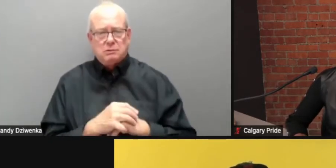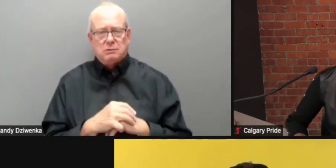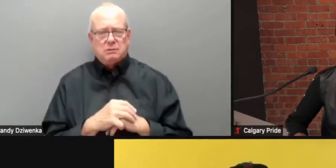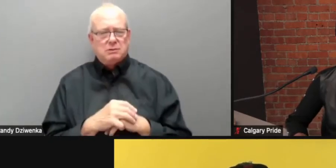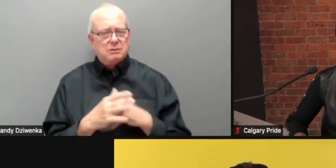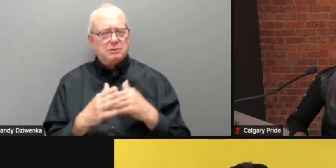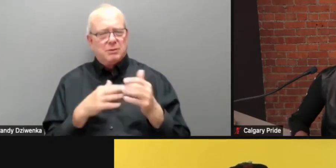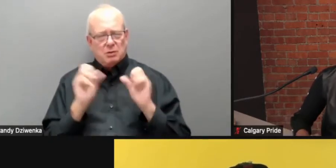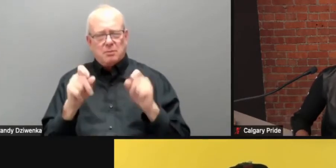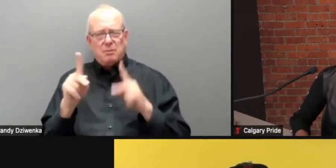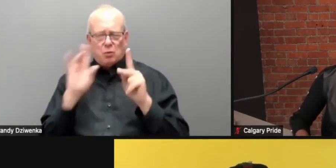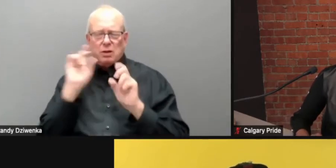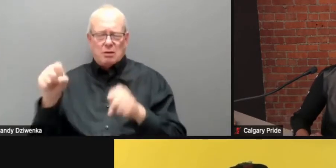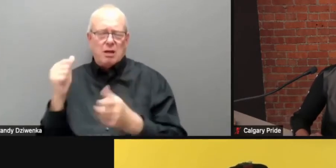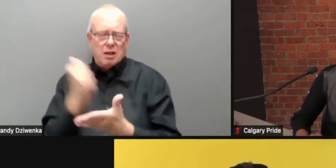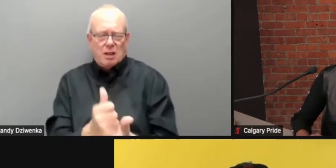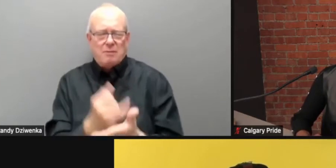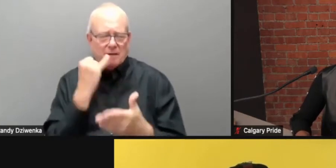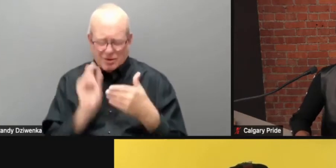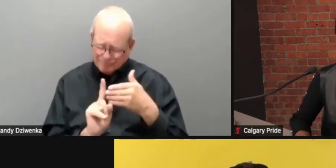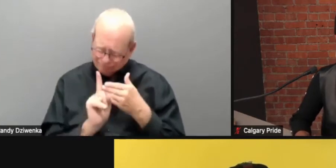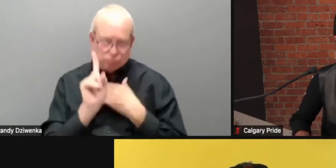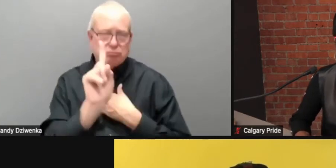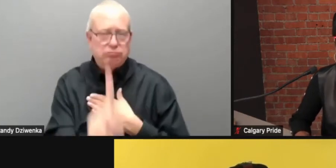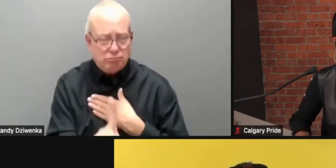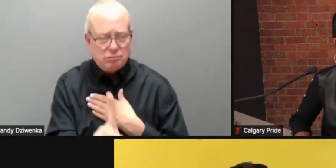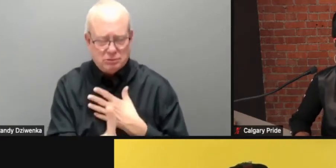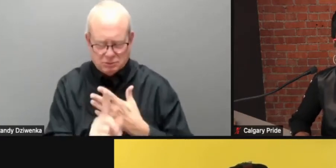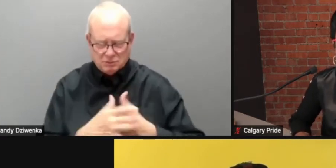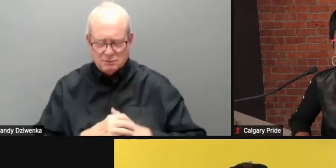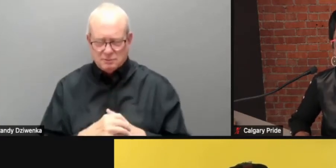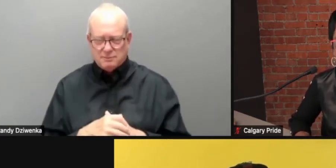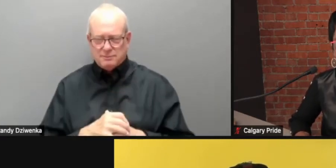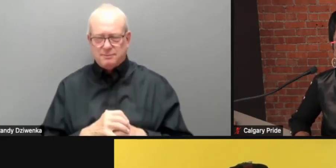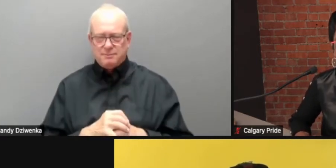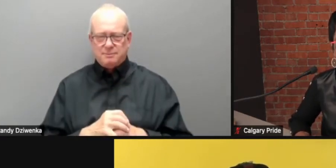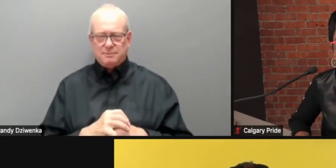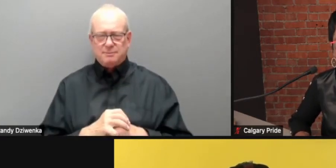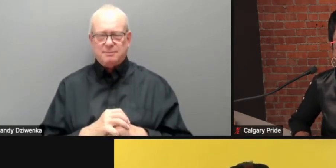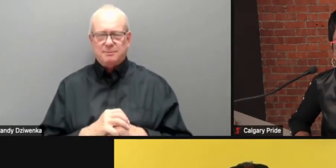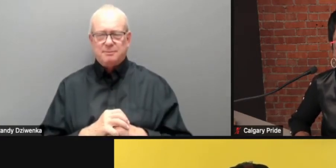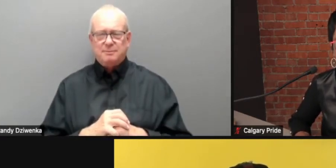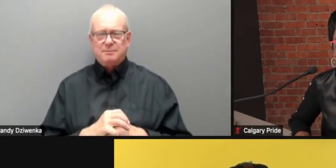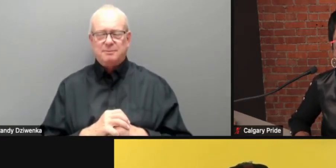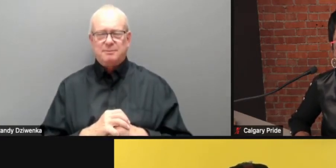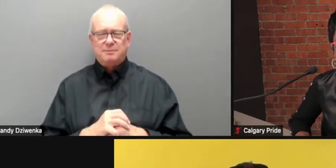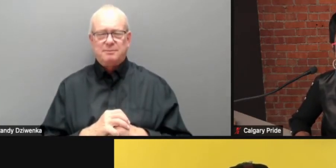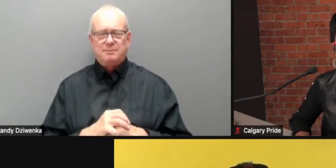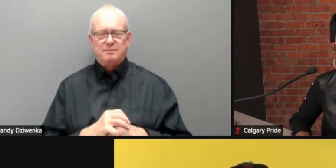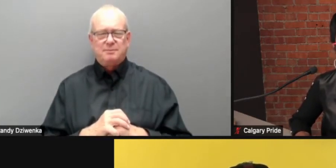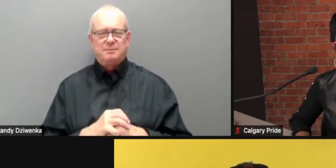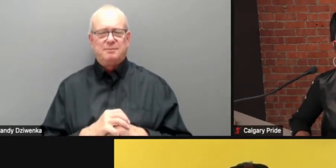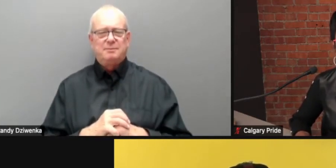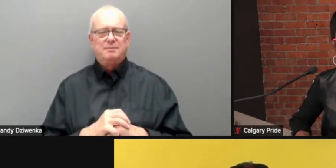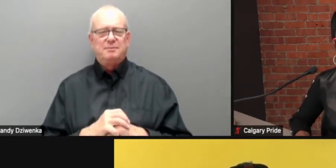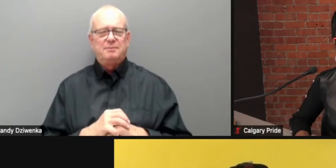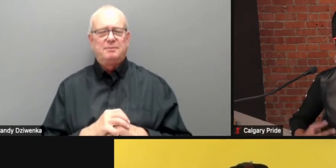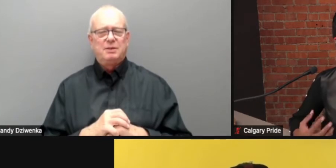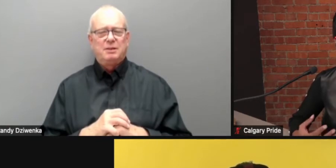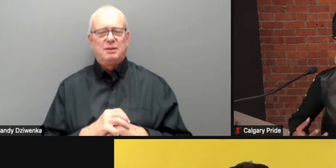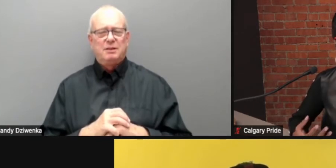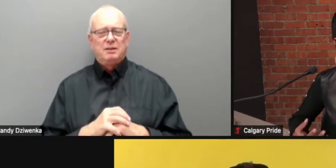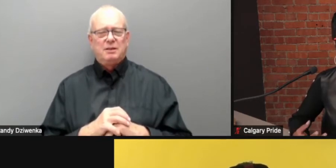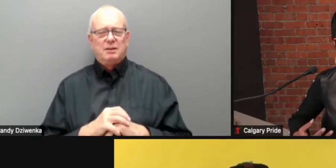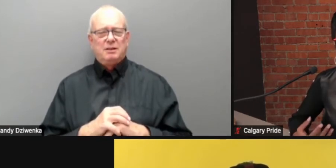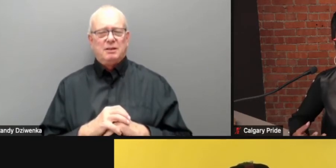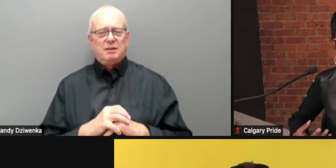While I was doing my research, I came across that you're in the process of developing a queer BOG in your royal establishment.